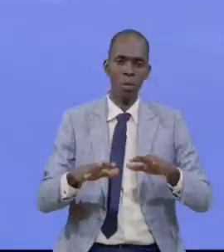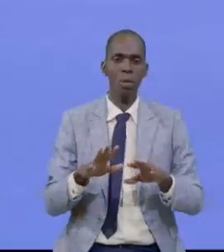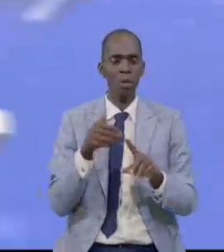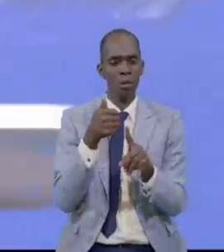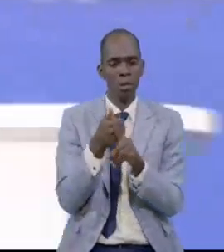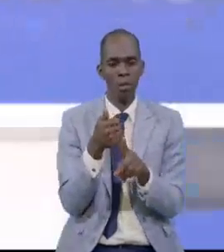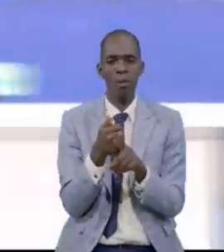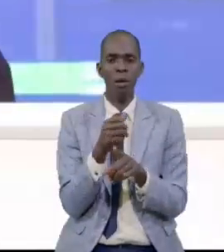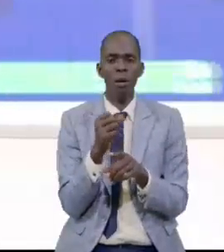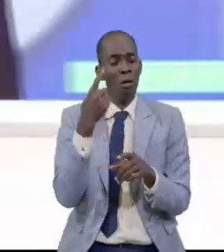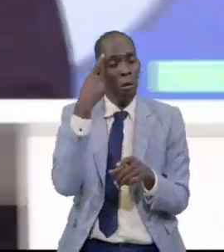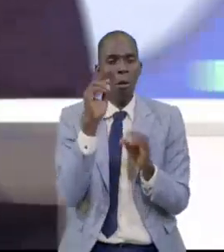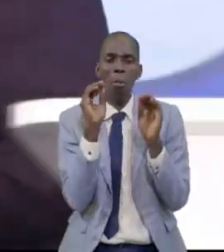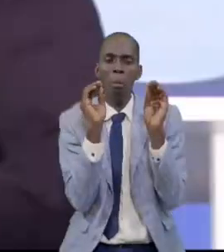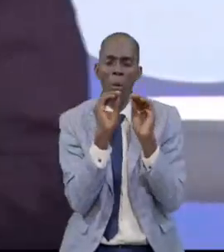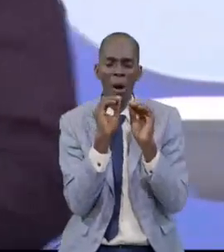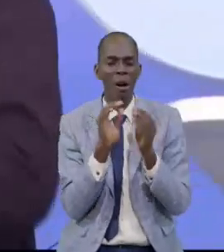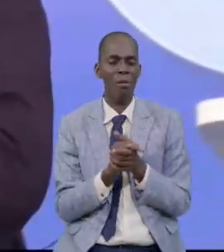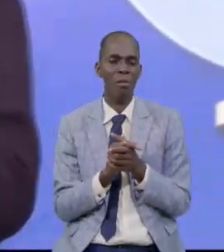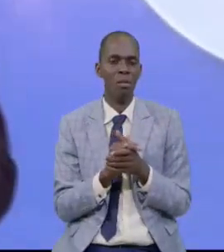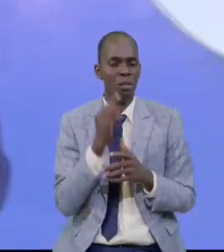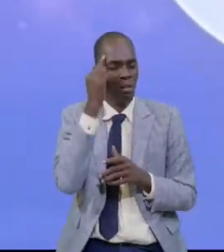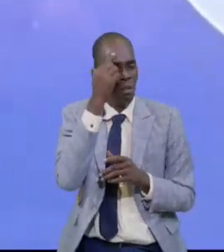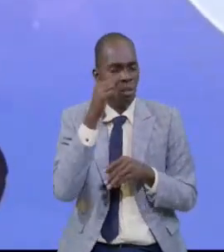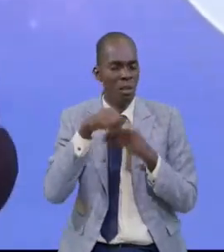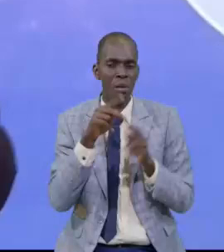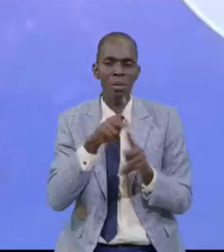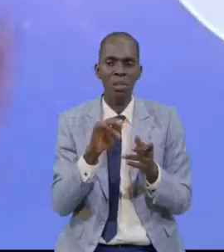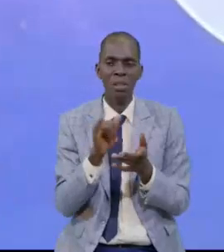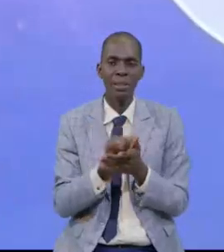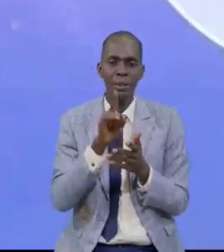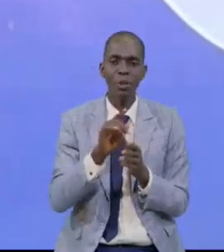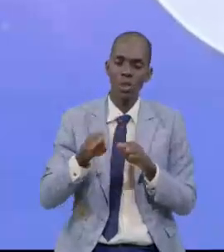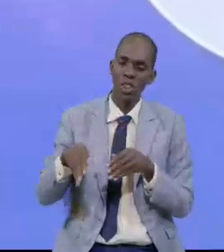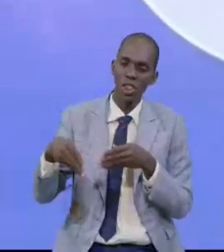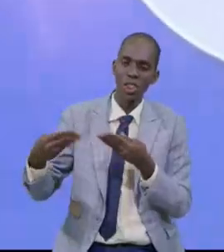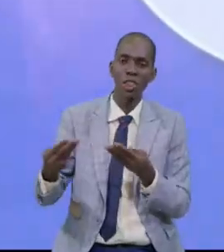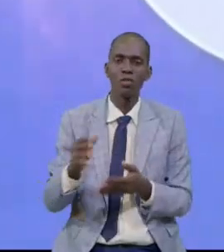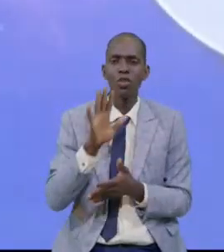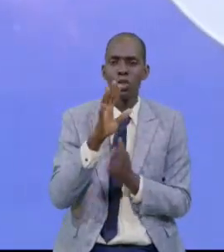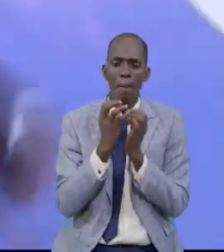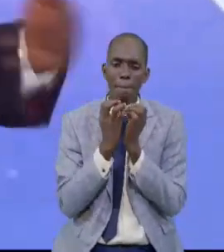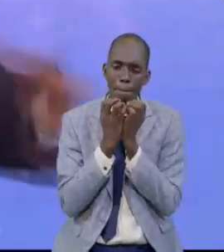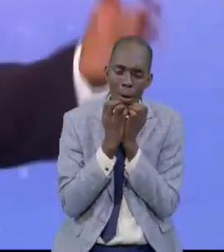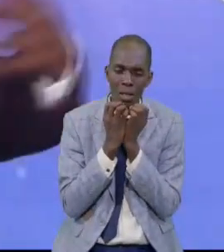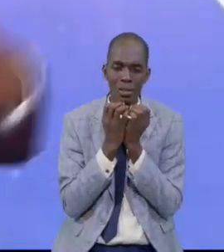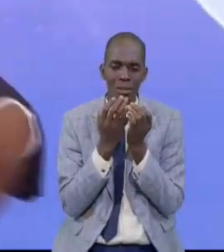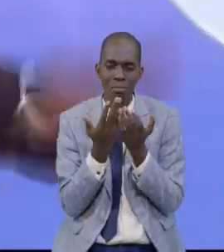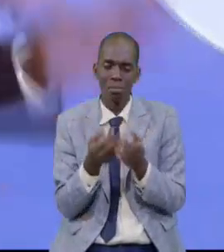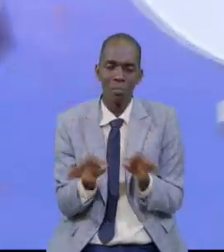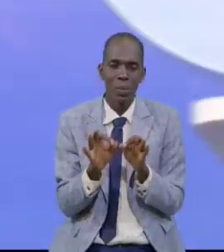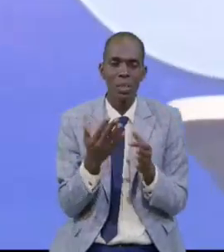naught. Think about the people you've given the precious things in your life to, and you